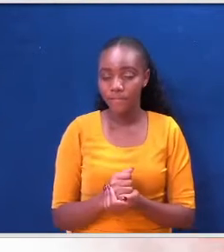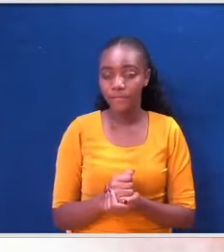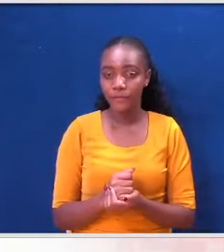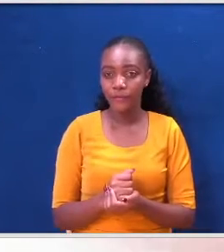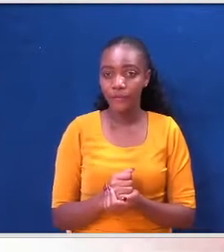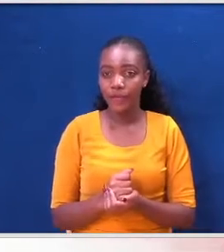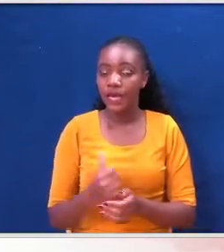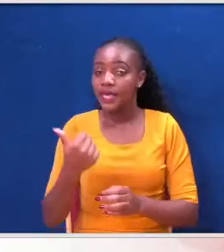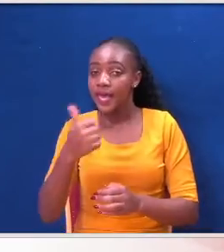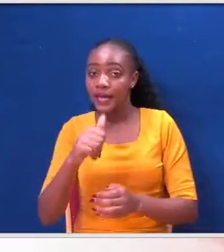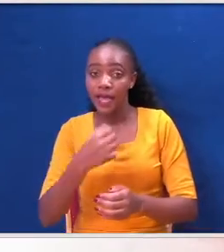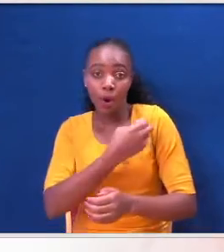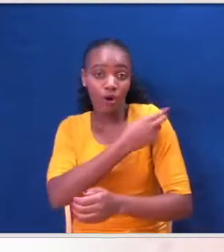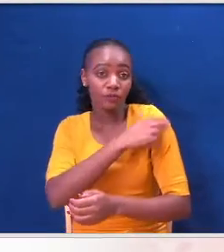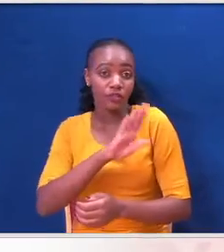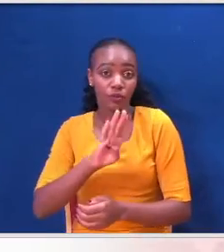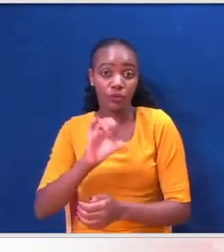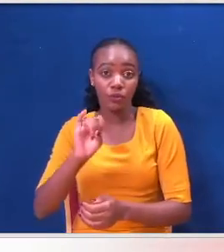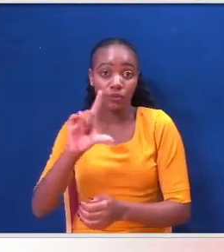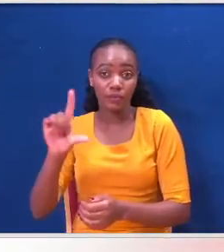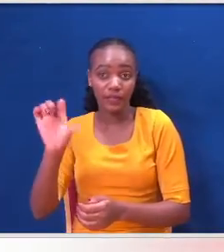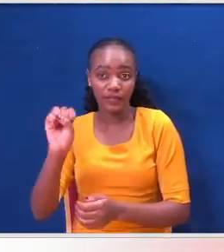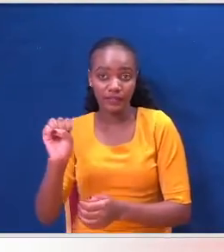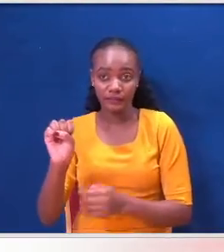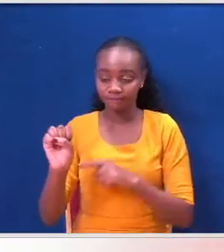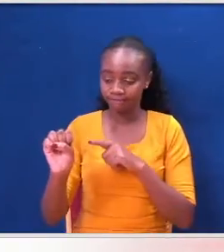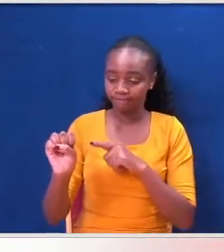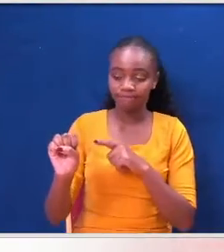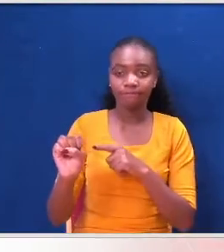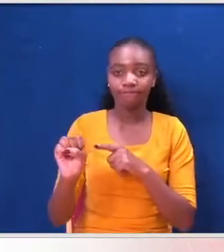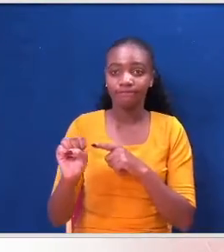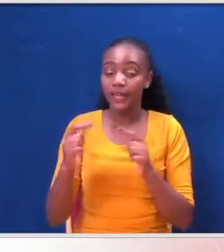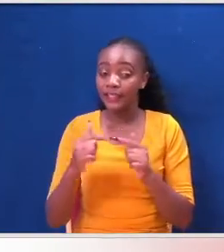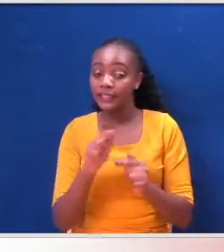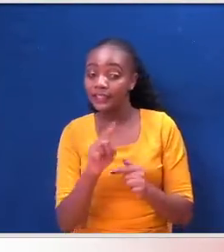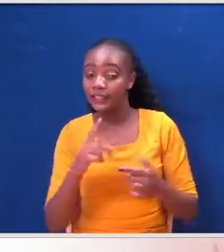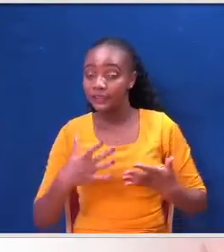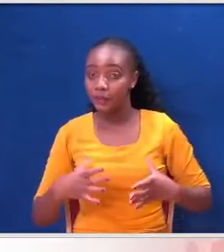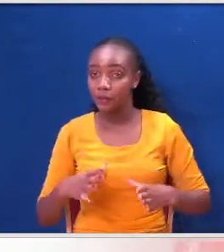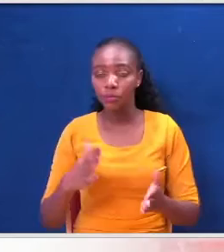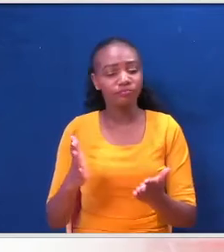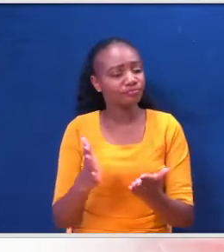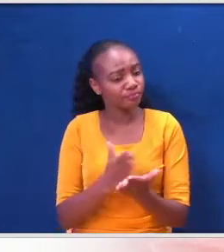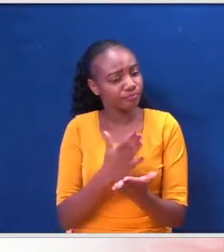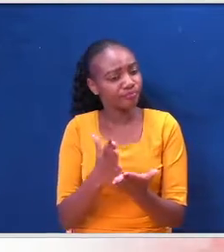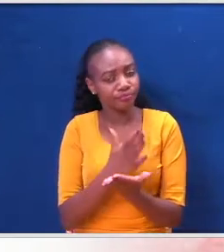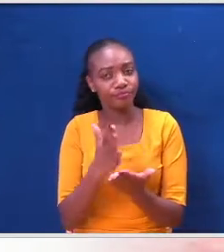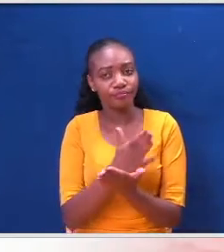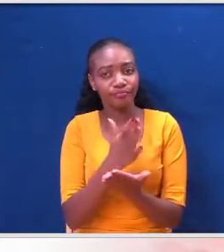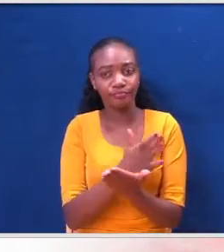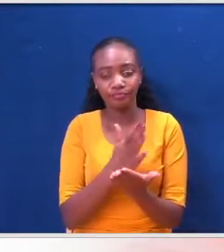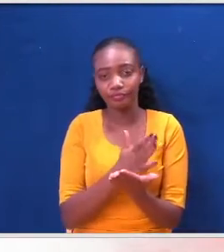whatever charges that are supposed to be made against these people is waived by the